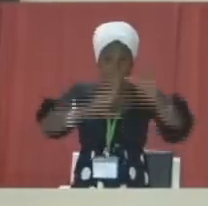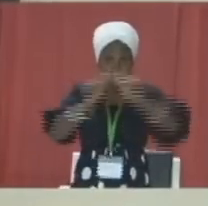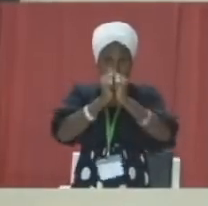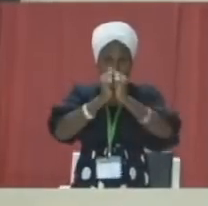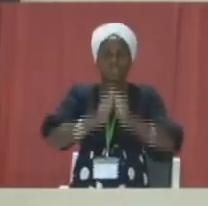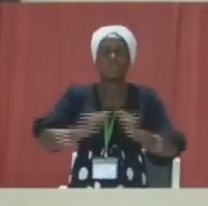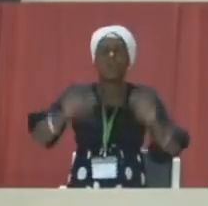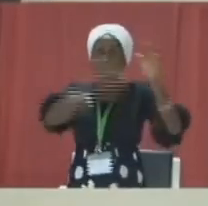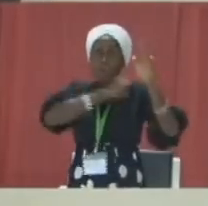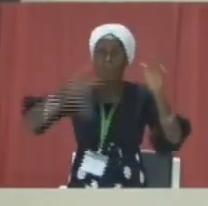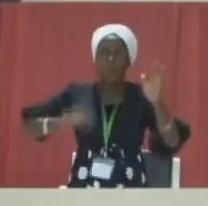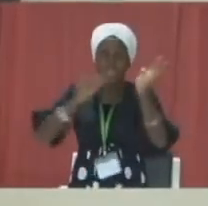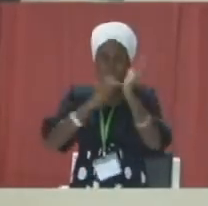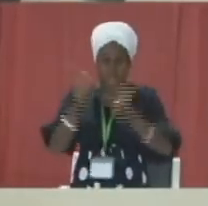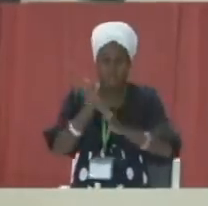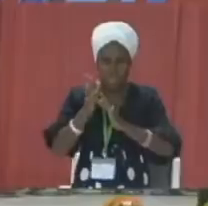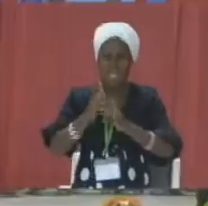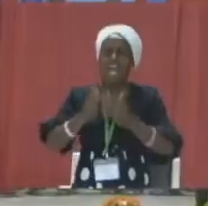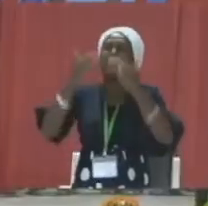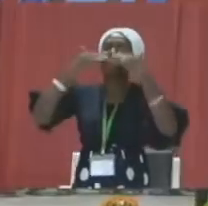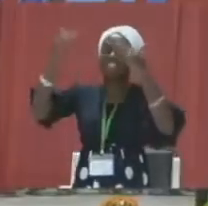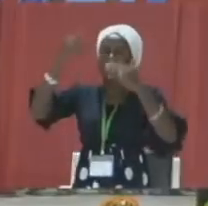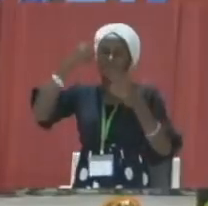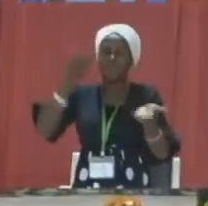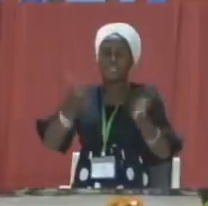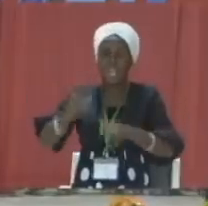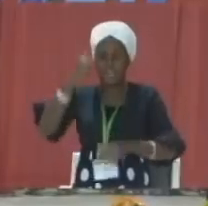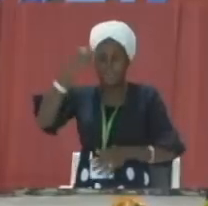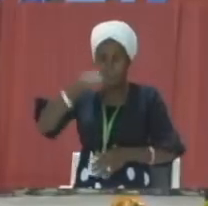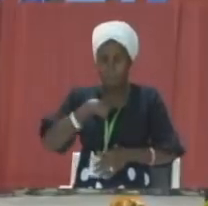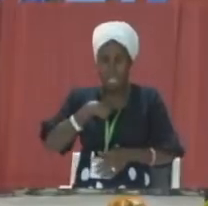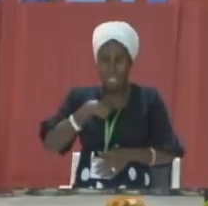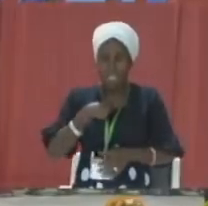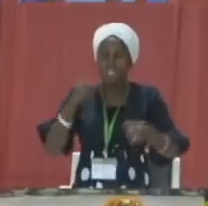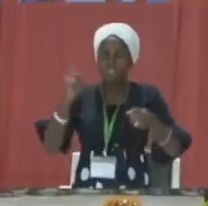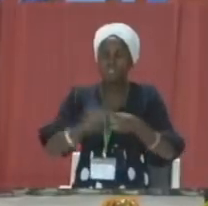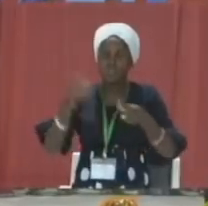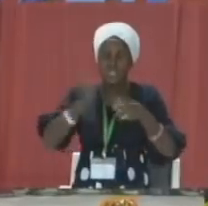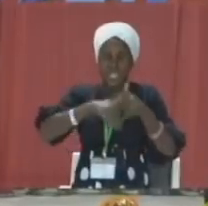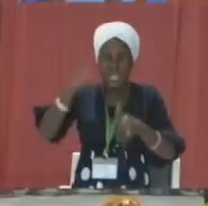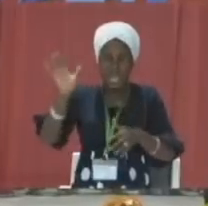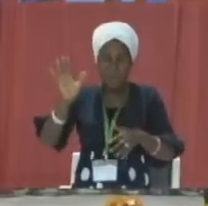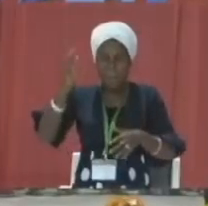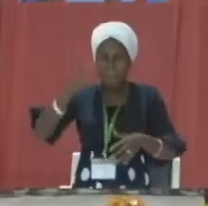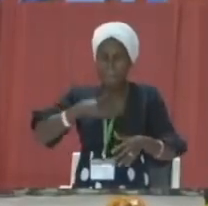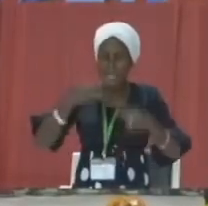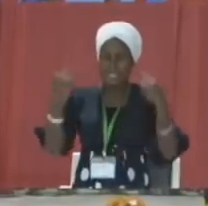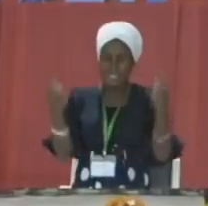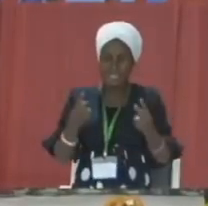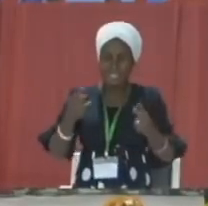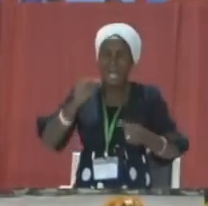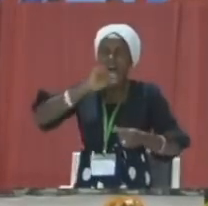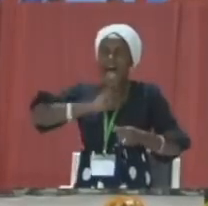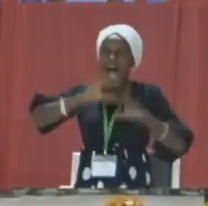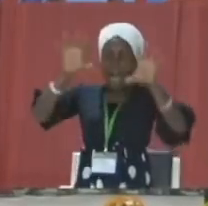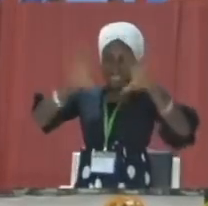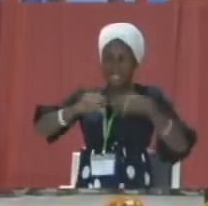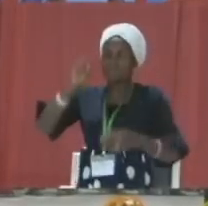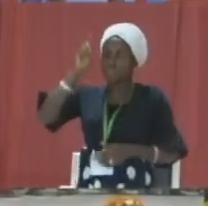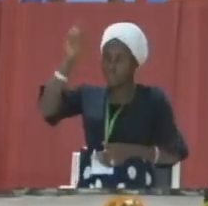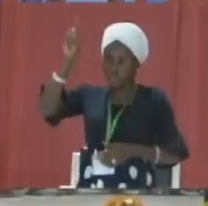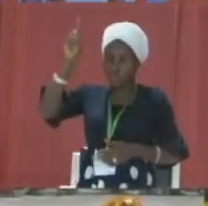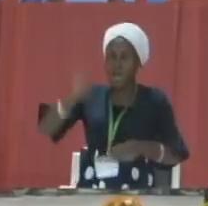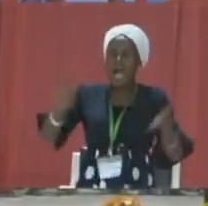dying for me to take away my sin. I accept you as my